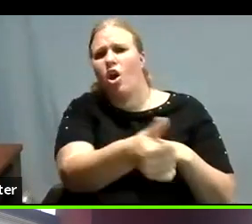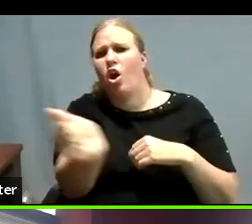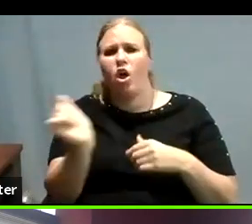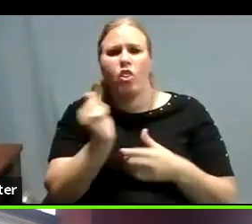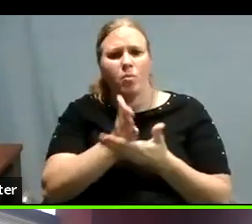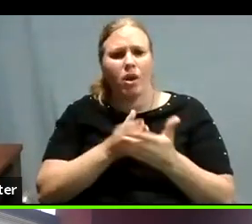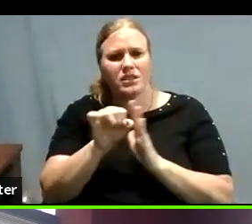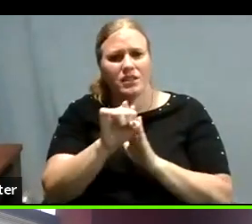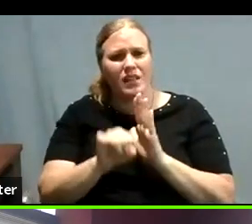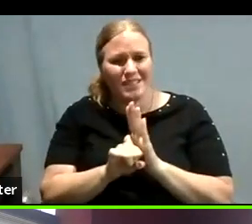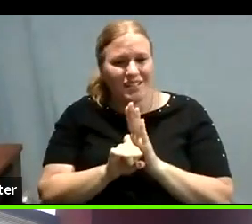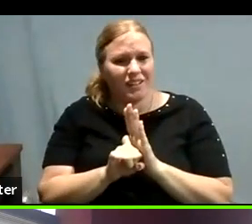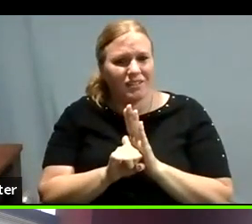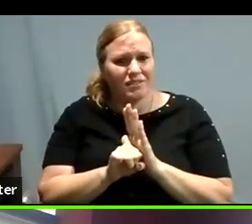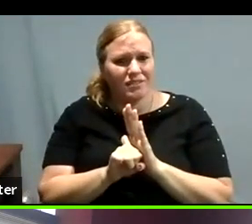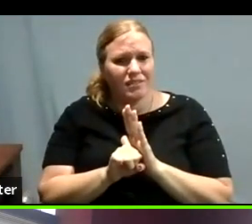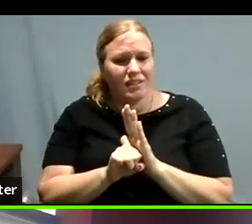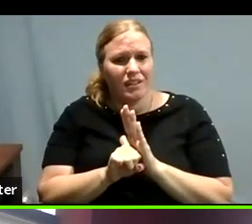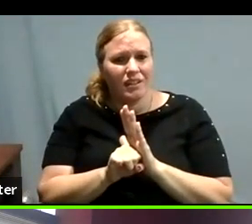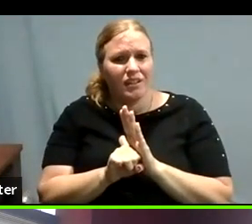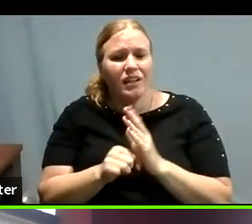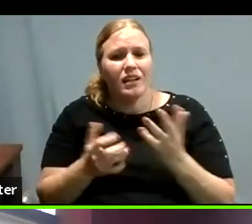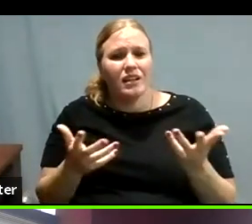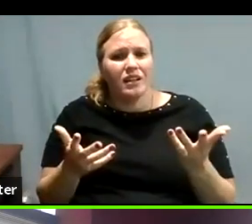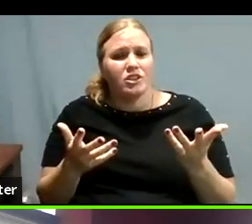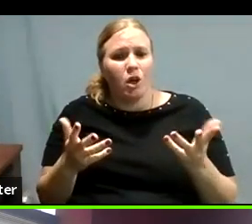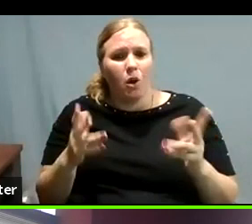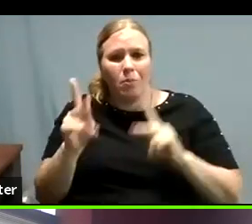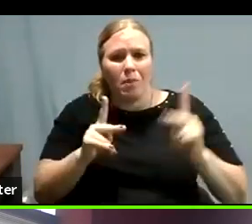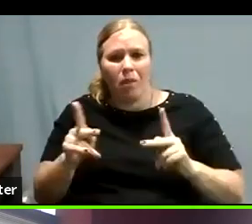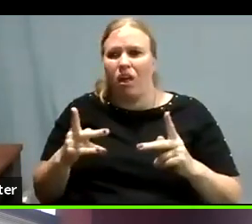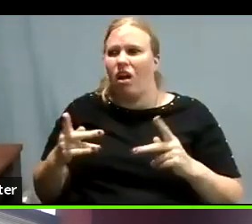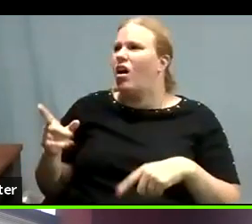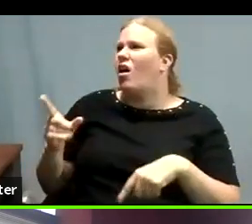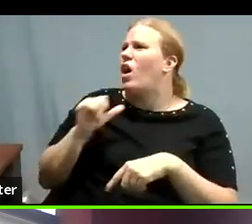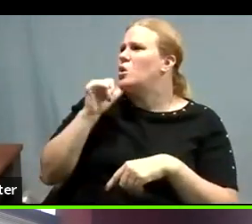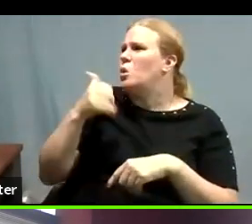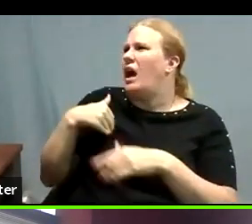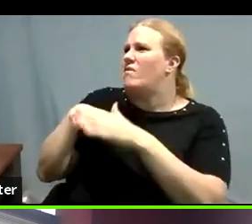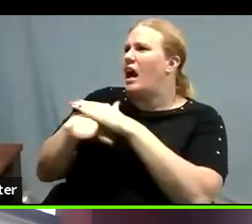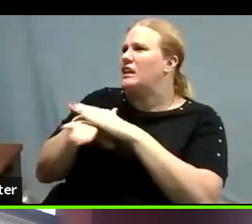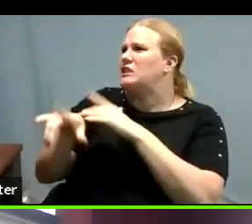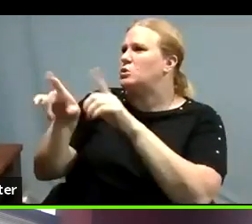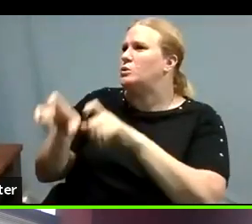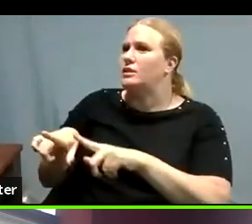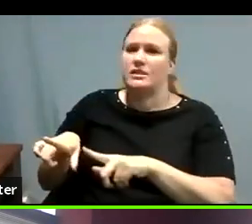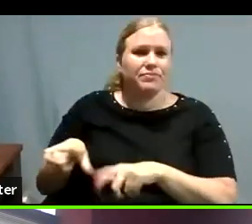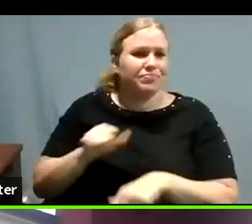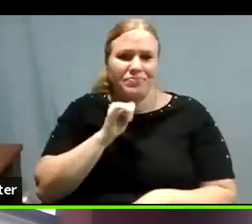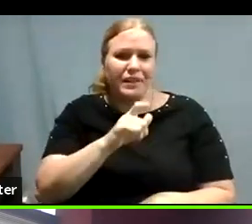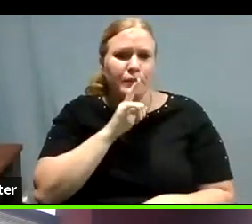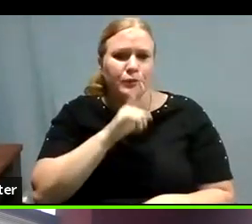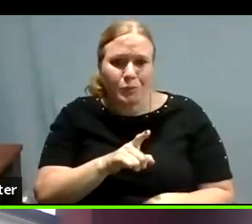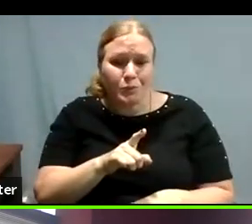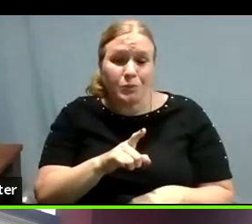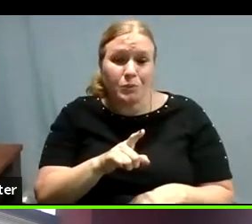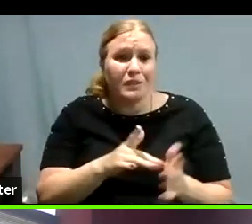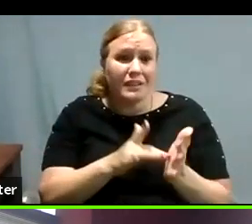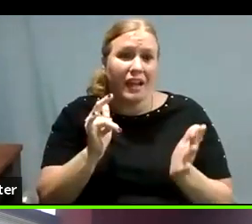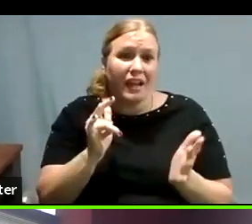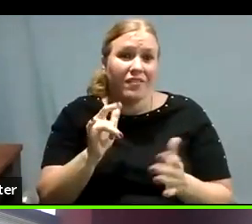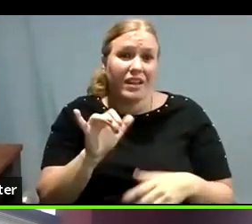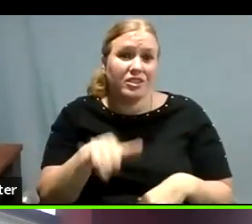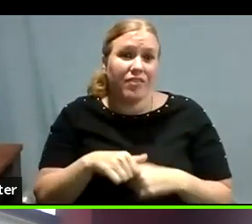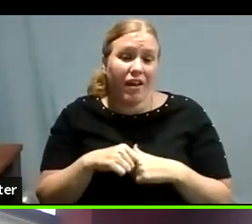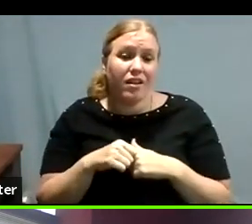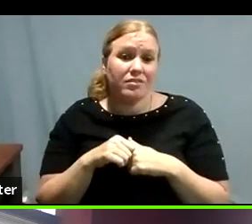that people cannot say they don't have access to testing. We have made that option available, so people should really take advantage of that.